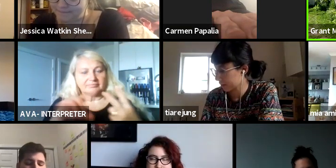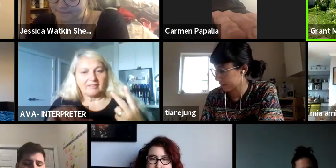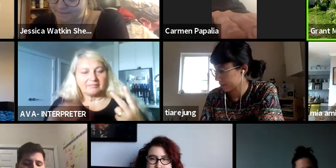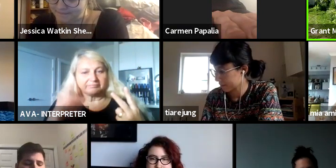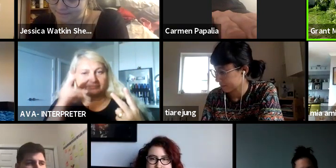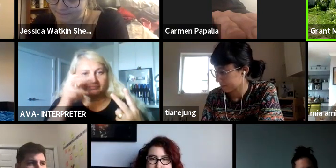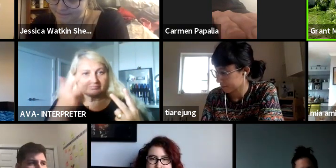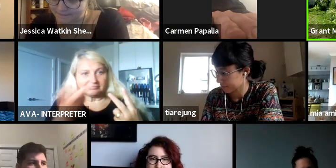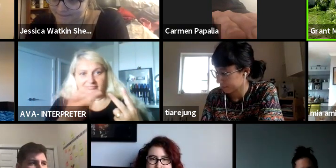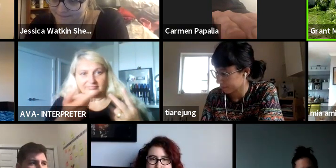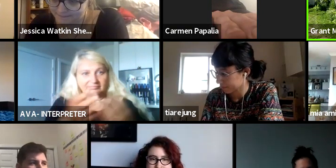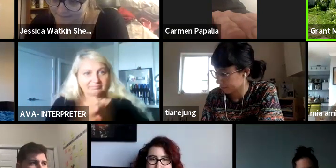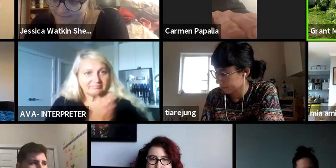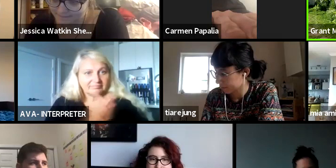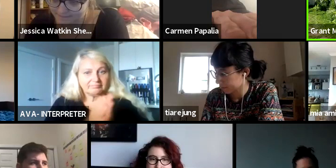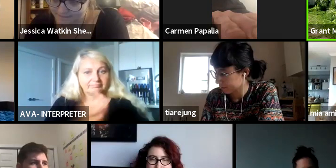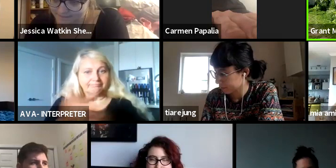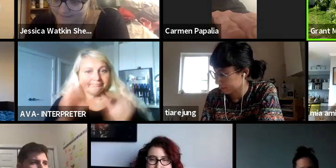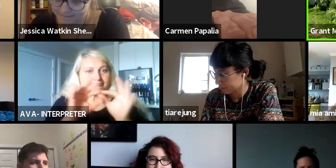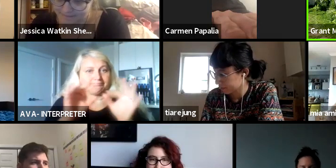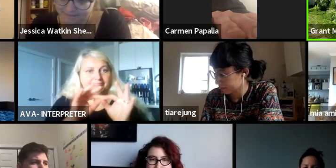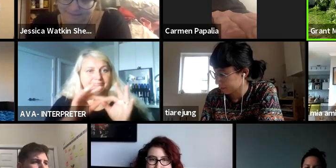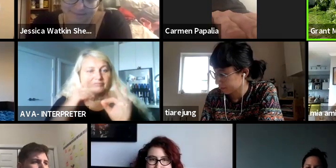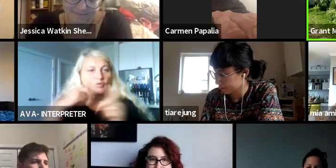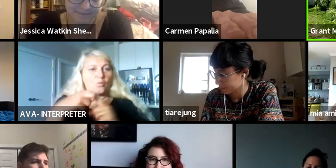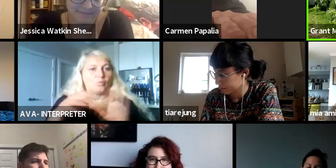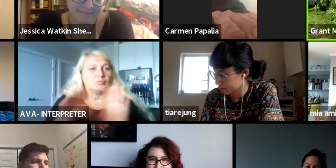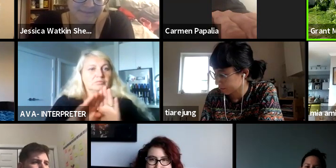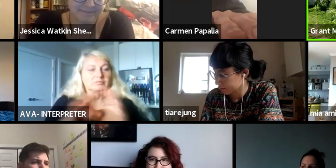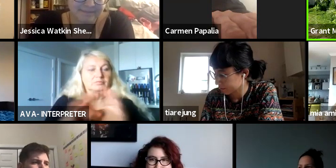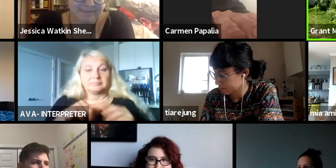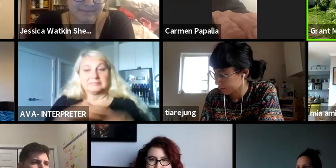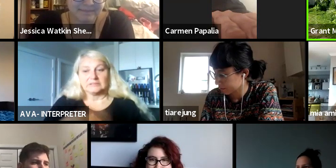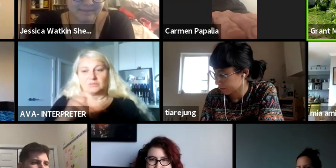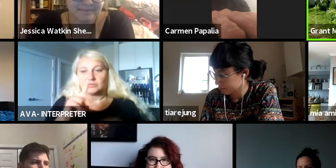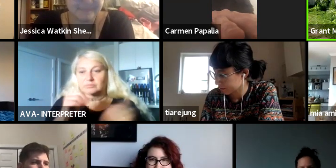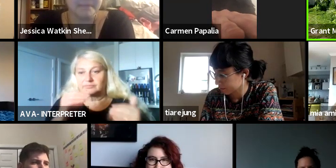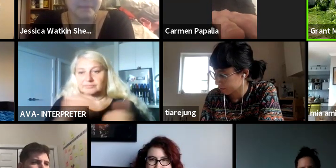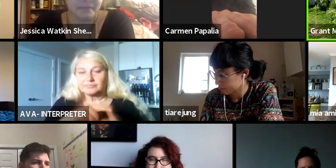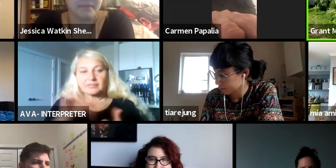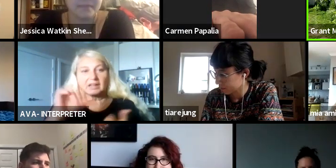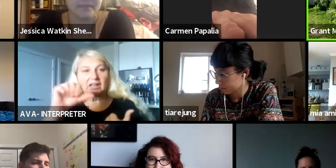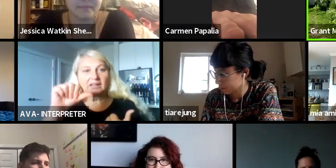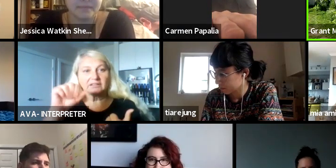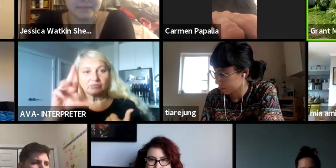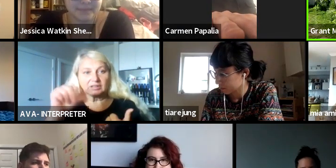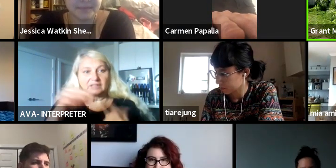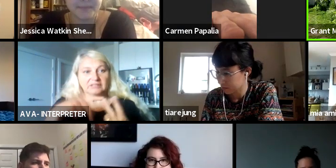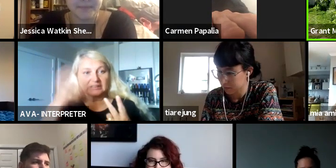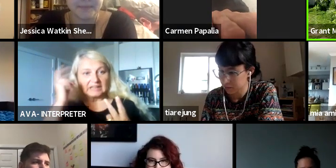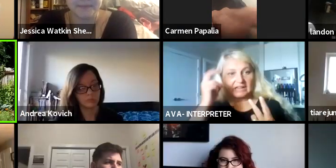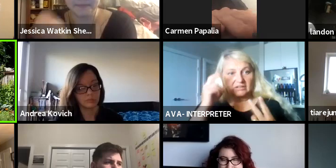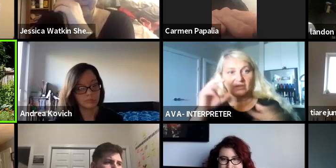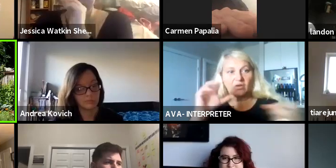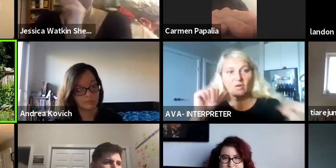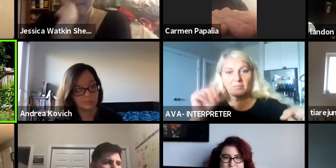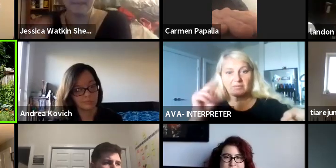If either of you would care to close out, please do. Carmen, did you check out? Yes, you did. Yeah.